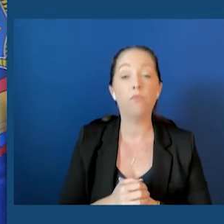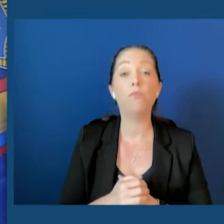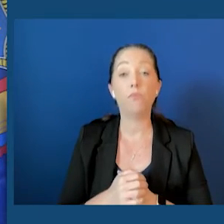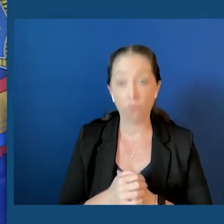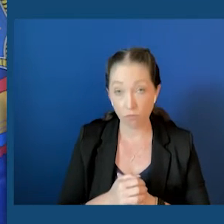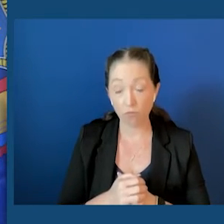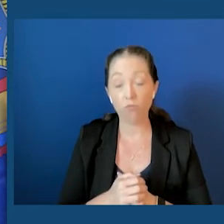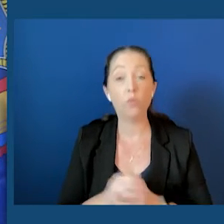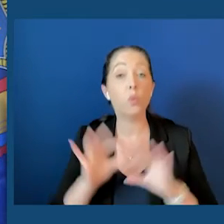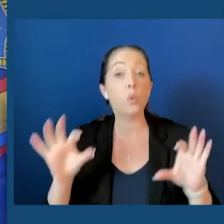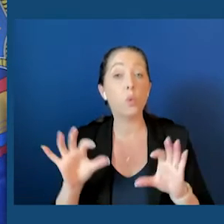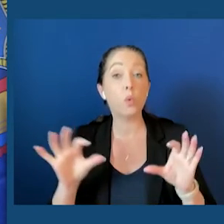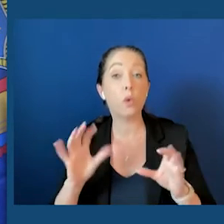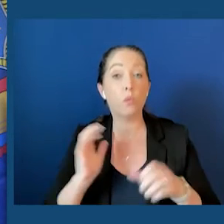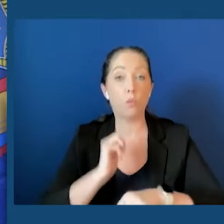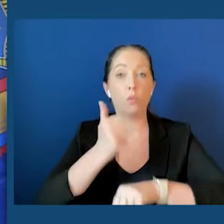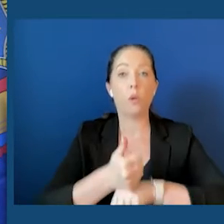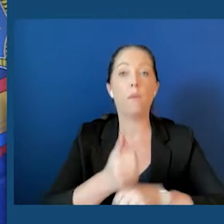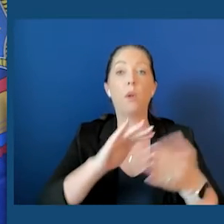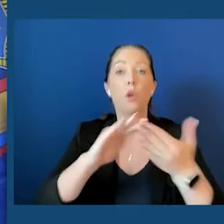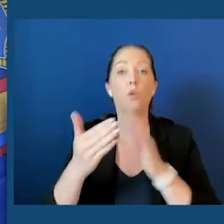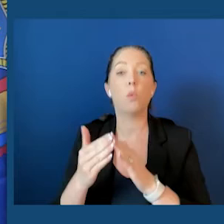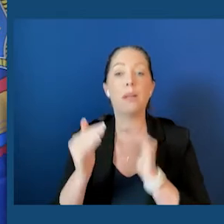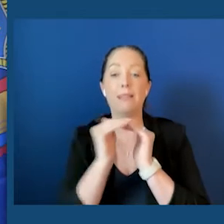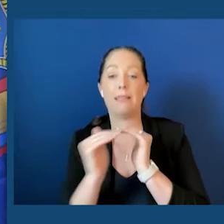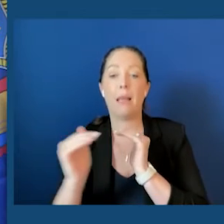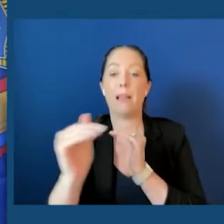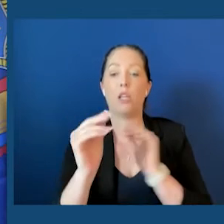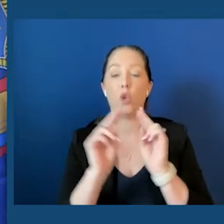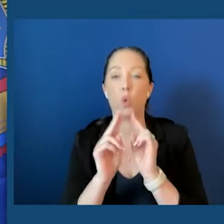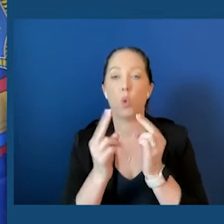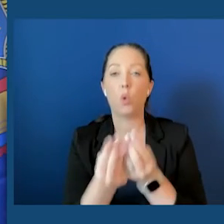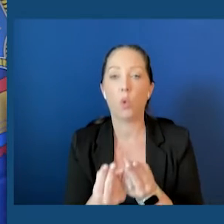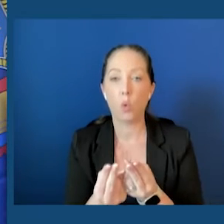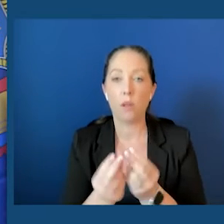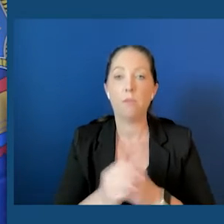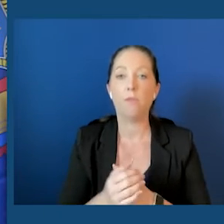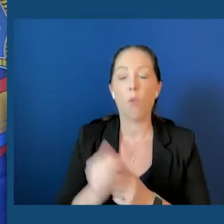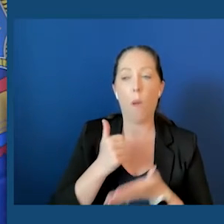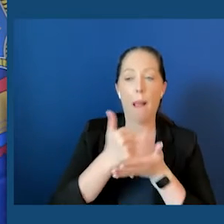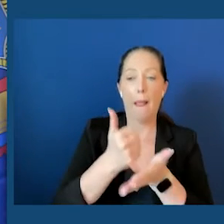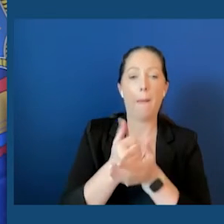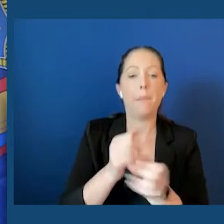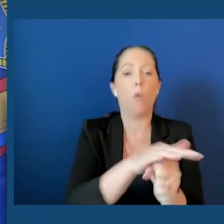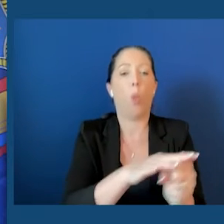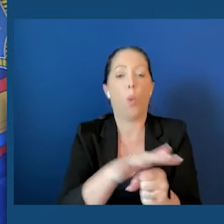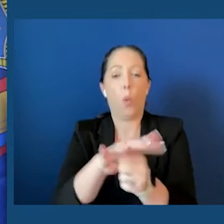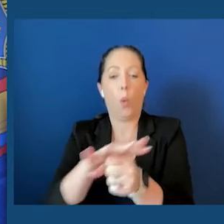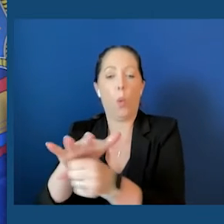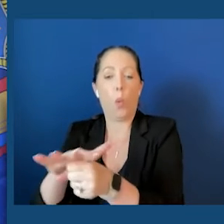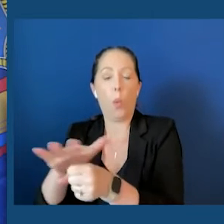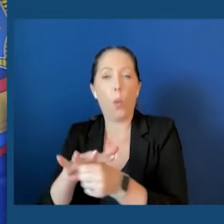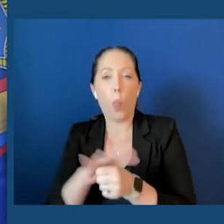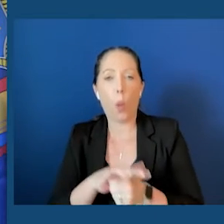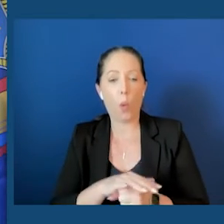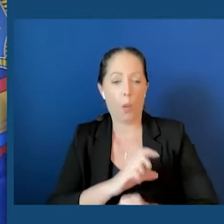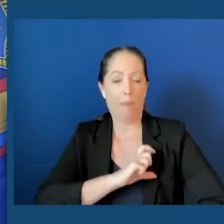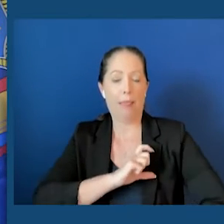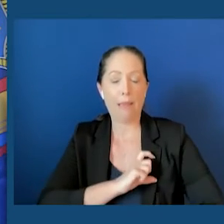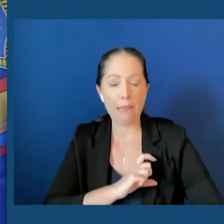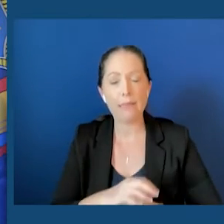the Community Stabilization Units to help municipalities, the localities, right, the local PDs, the